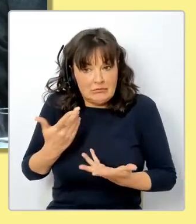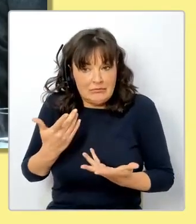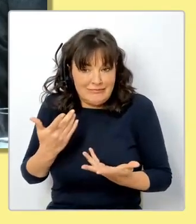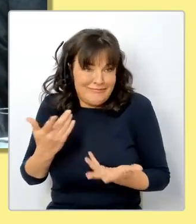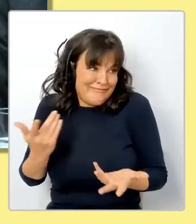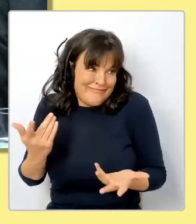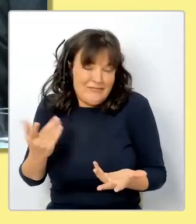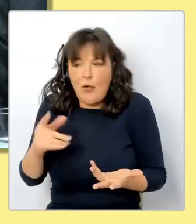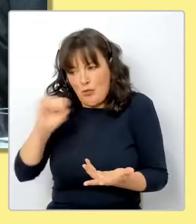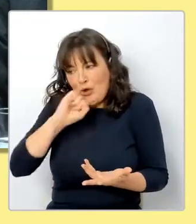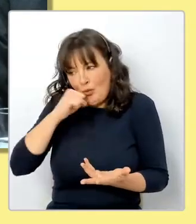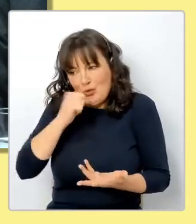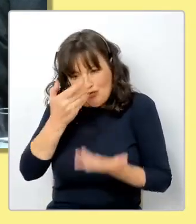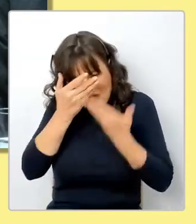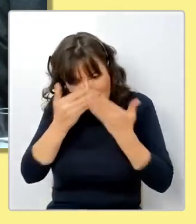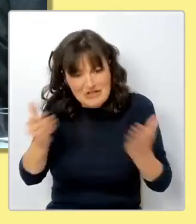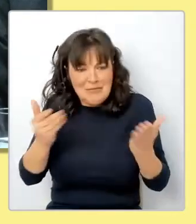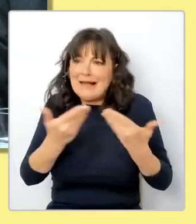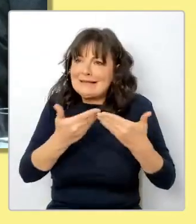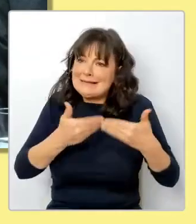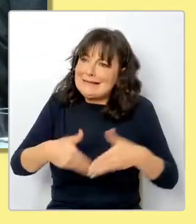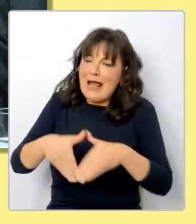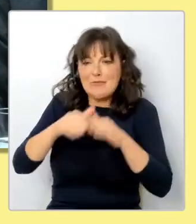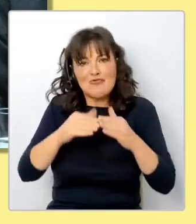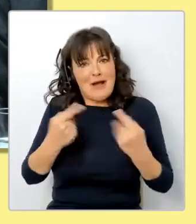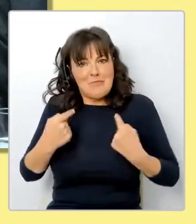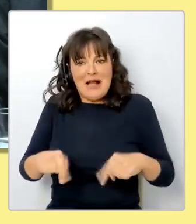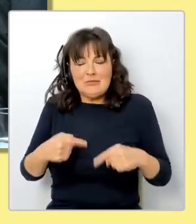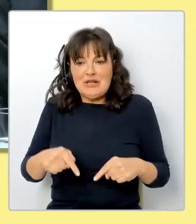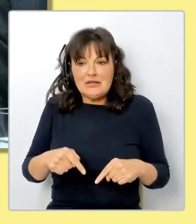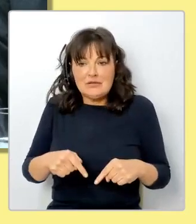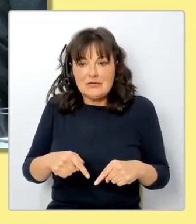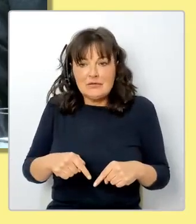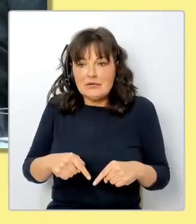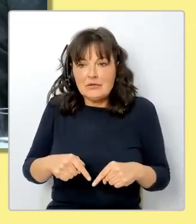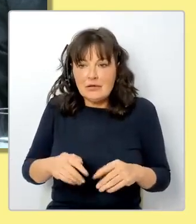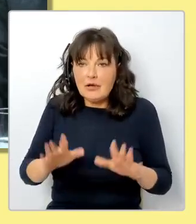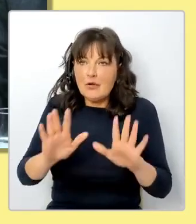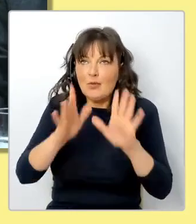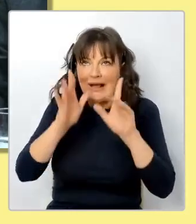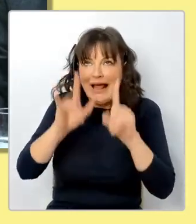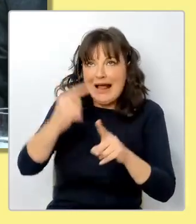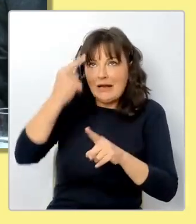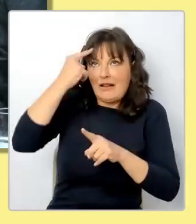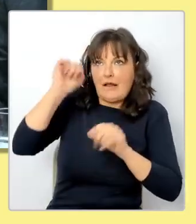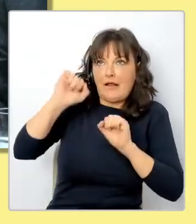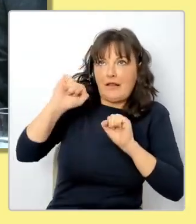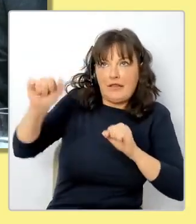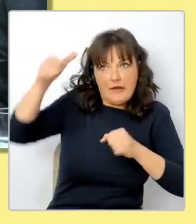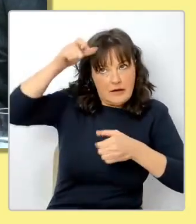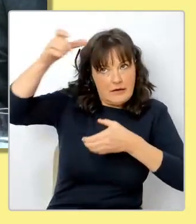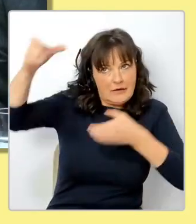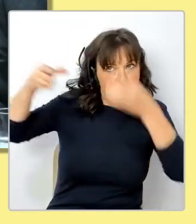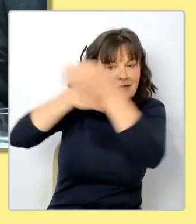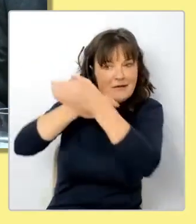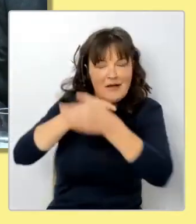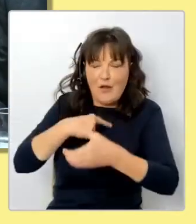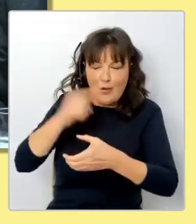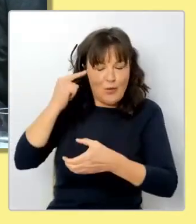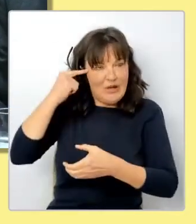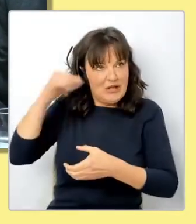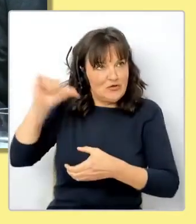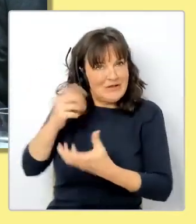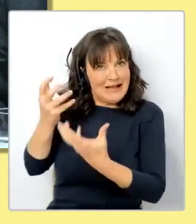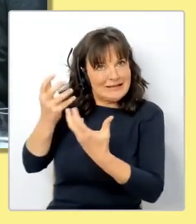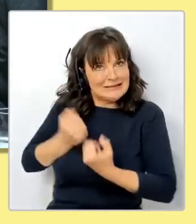respect a democratic mandate. We can't get into the opposition's framing here where we accept that they are, what